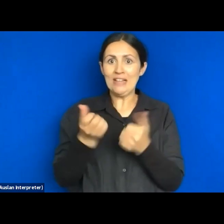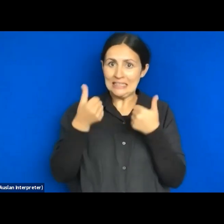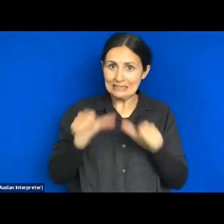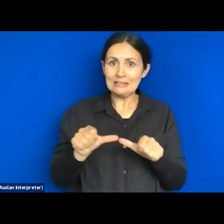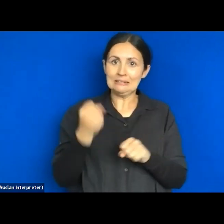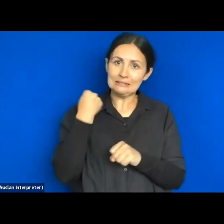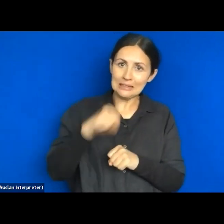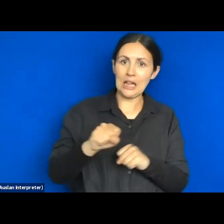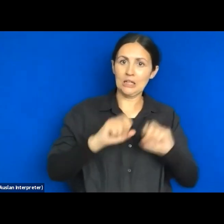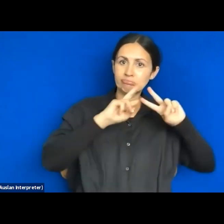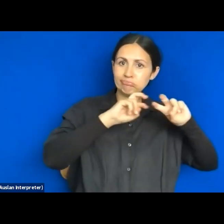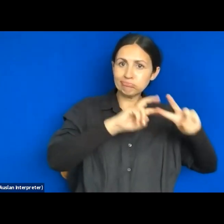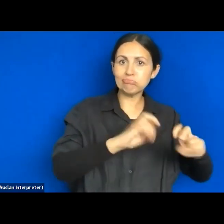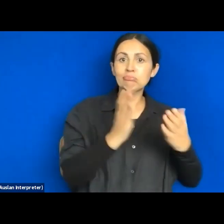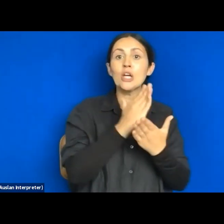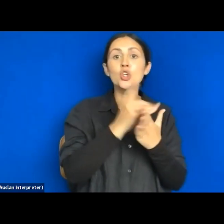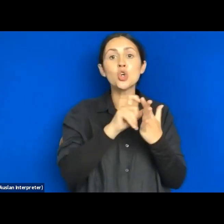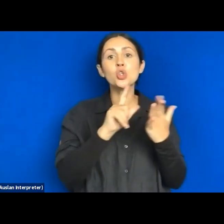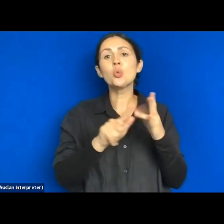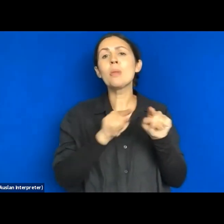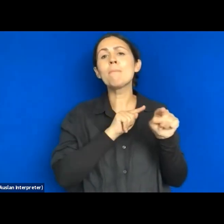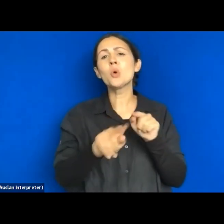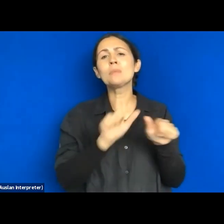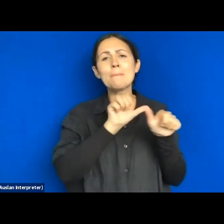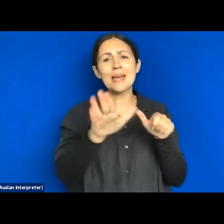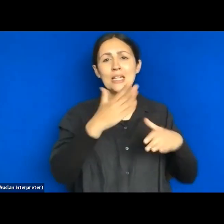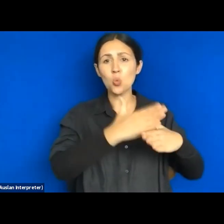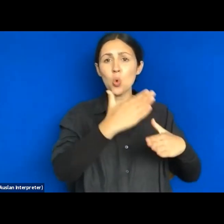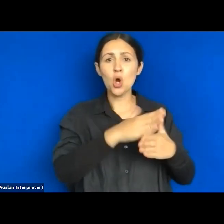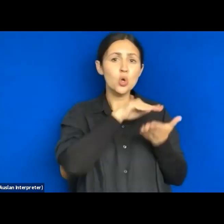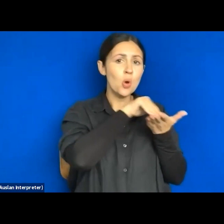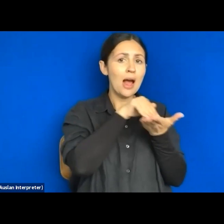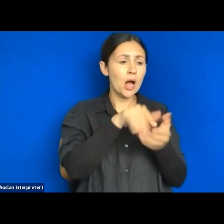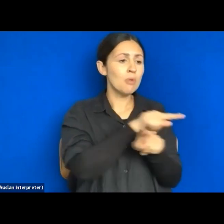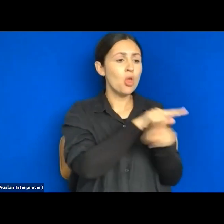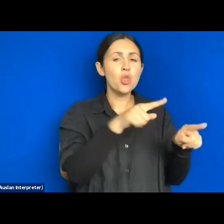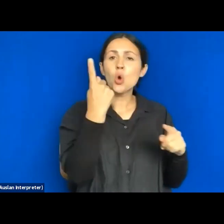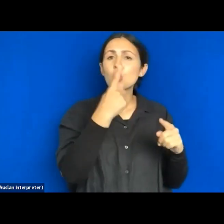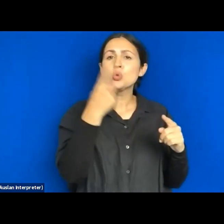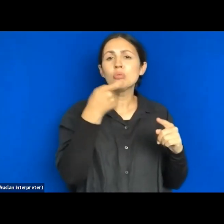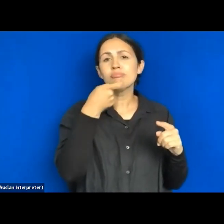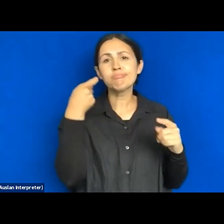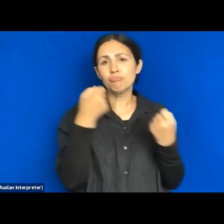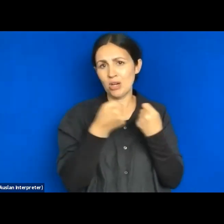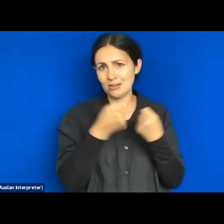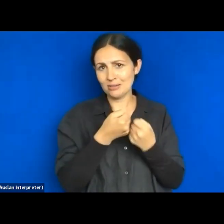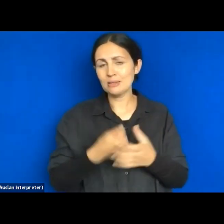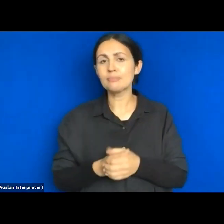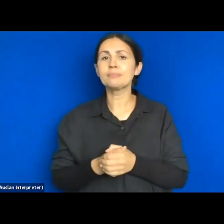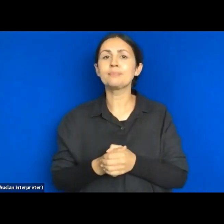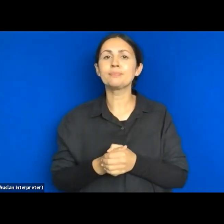commitment to doing the very best for some of the most marginalized people in our society. So to